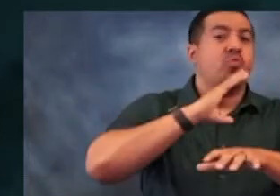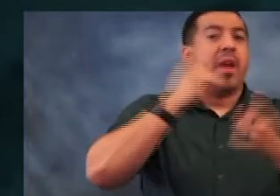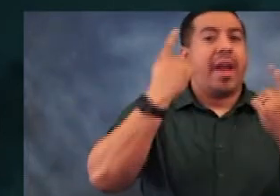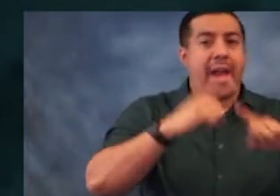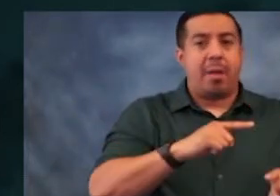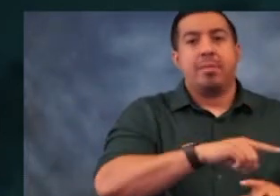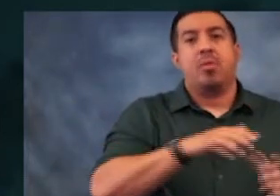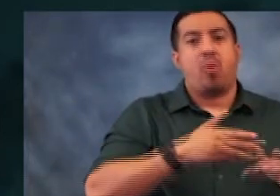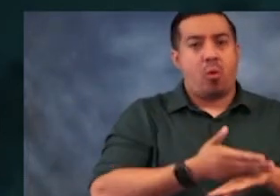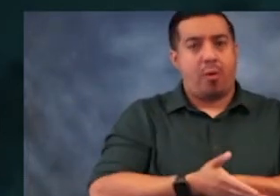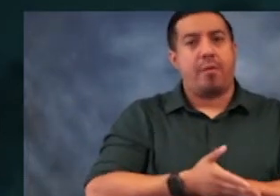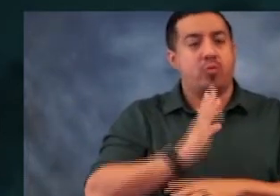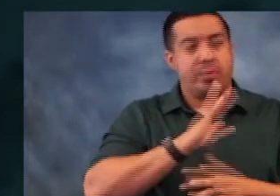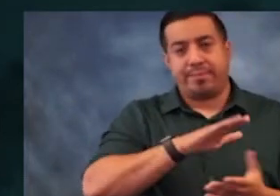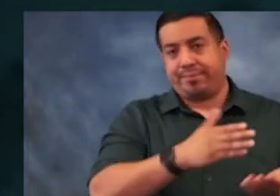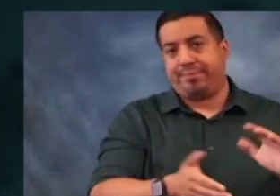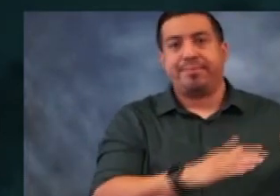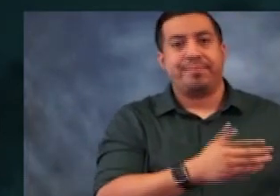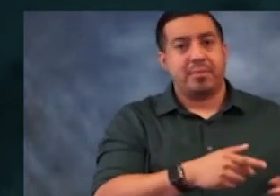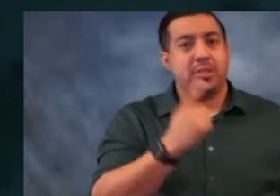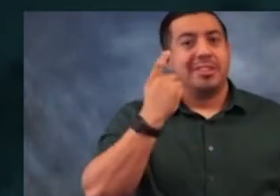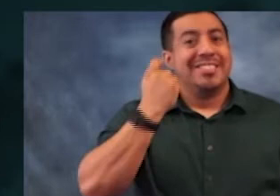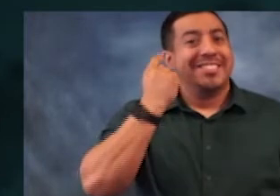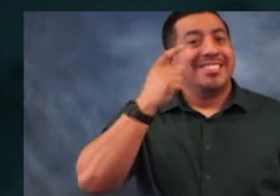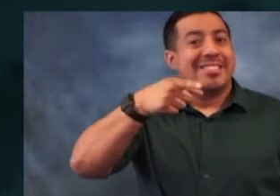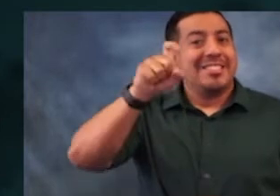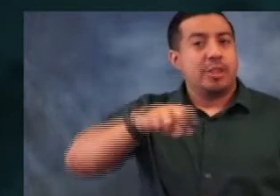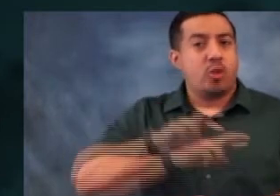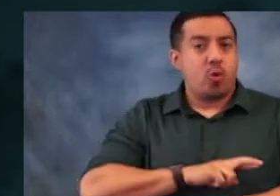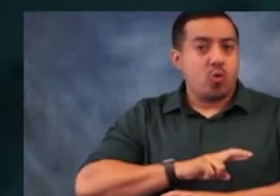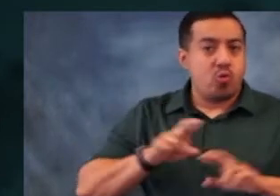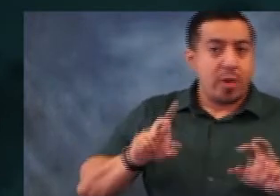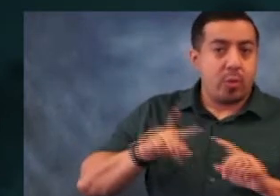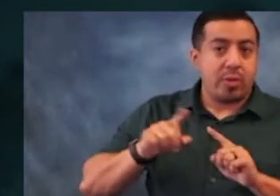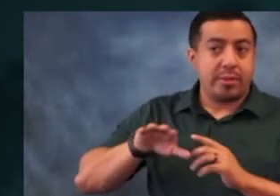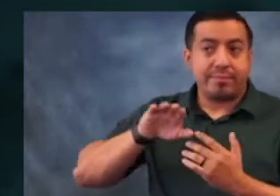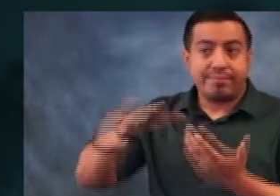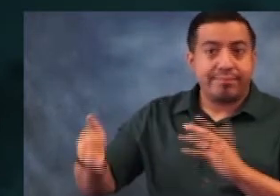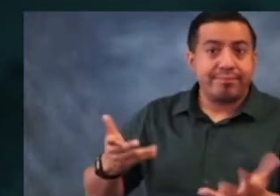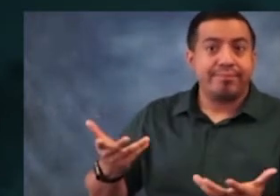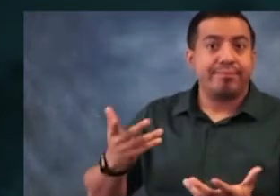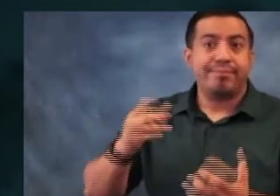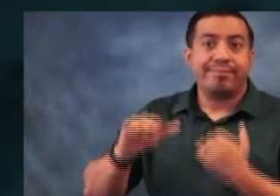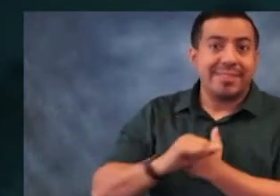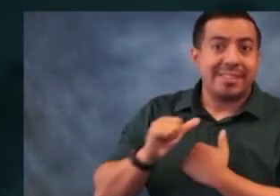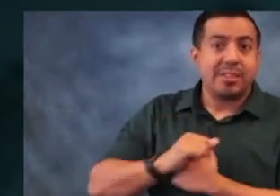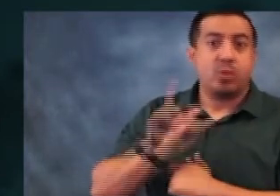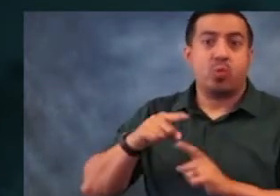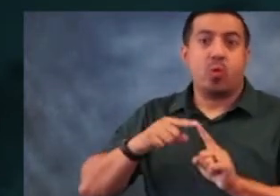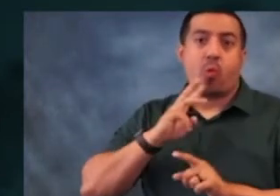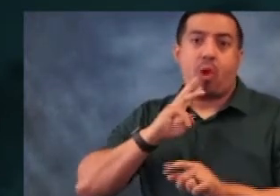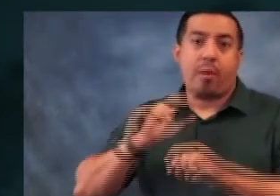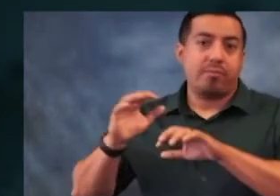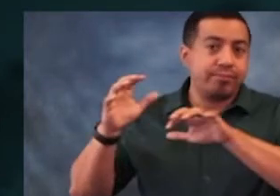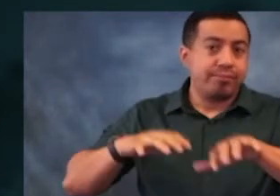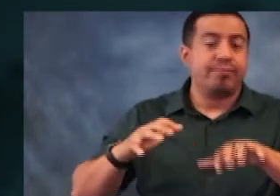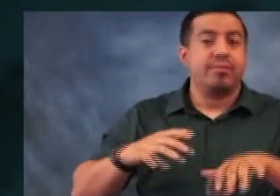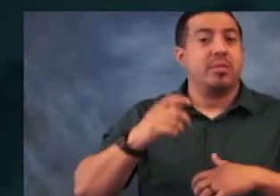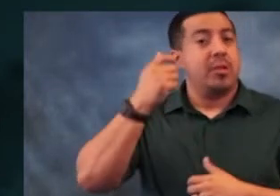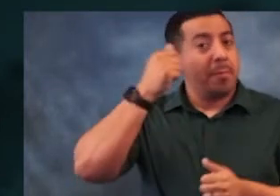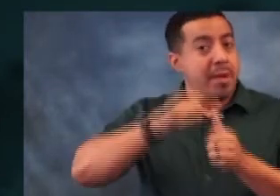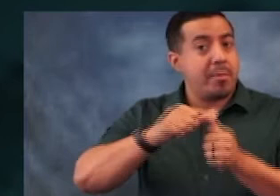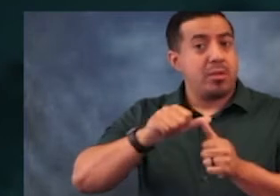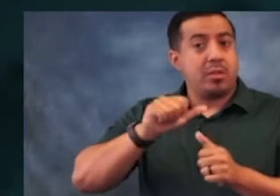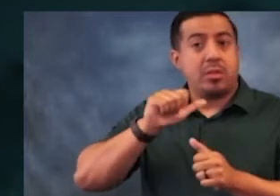of the fatalities can occur in that inland rain. So it's all about being ready, and in those fatalities with the water, half of those in automobiles.